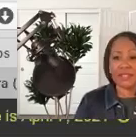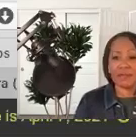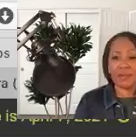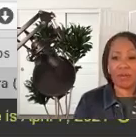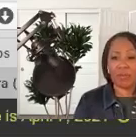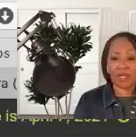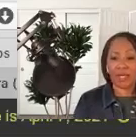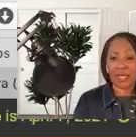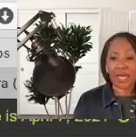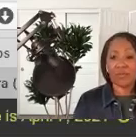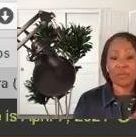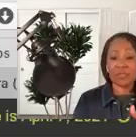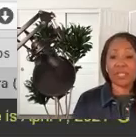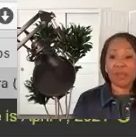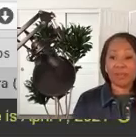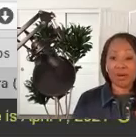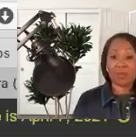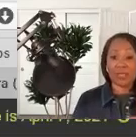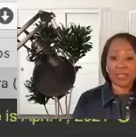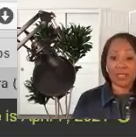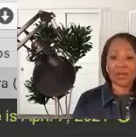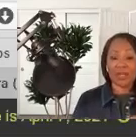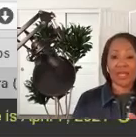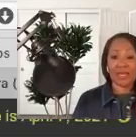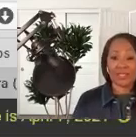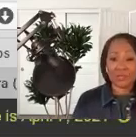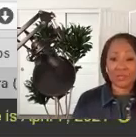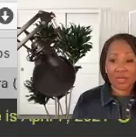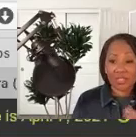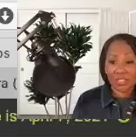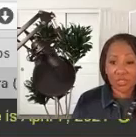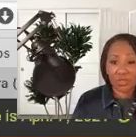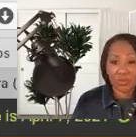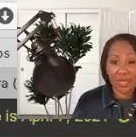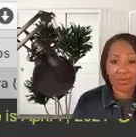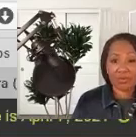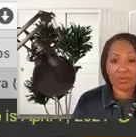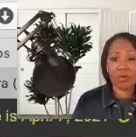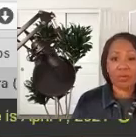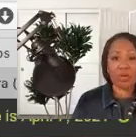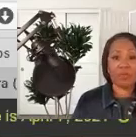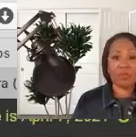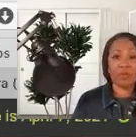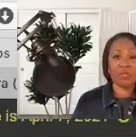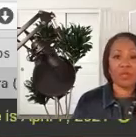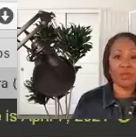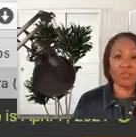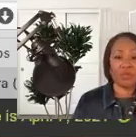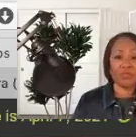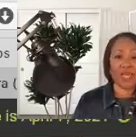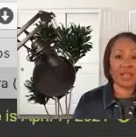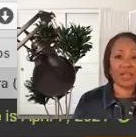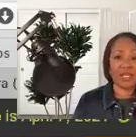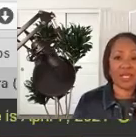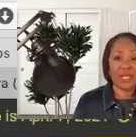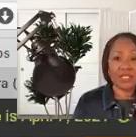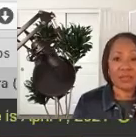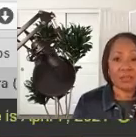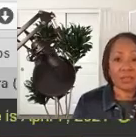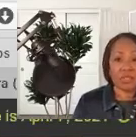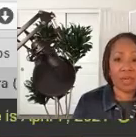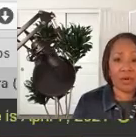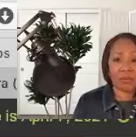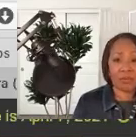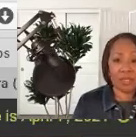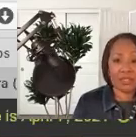because the PowerPoint, I was building my PowerPoint here, and I just wanted to show you how you upload your image from the gallery to